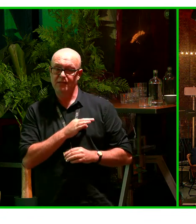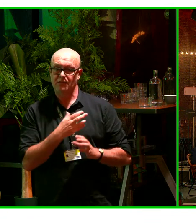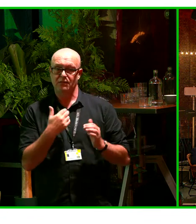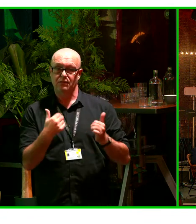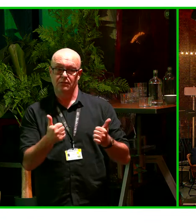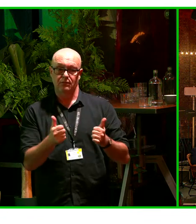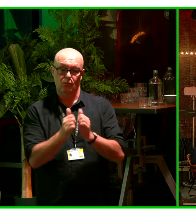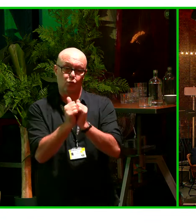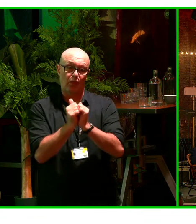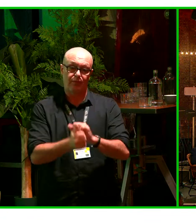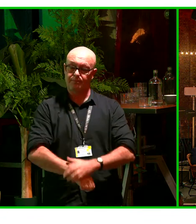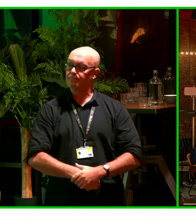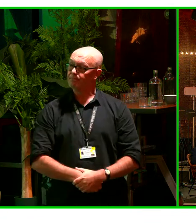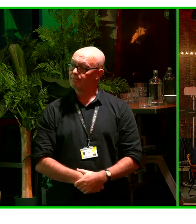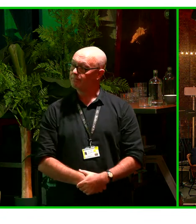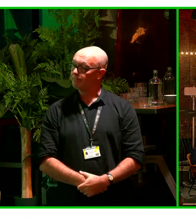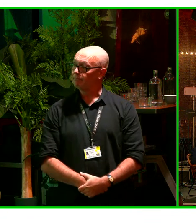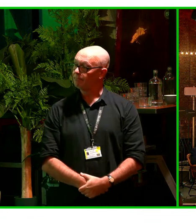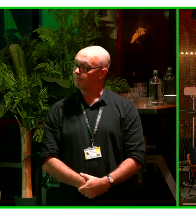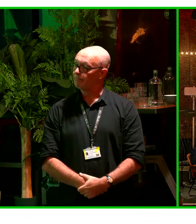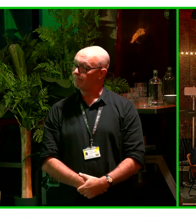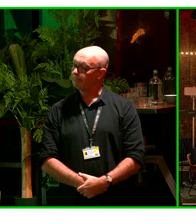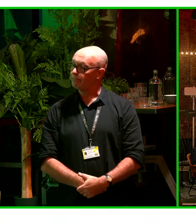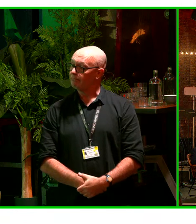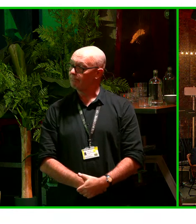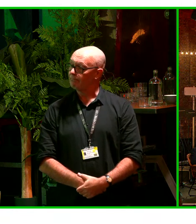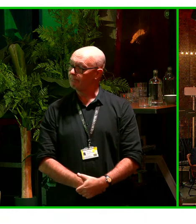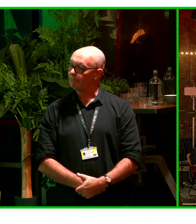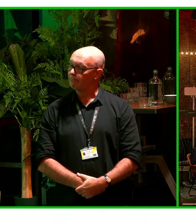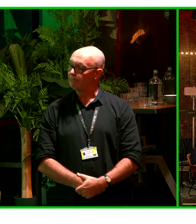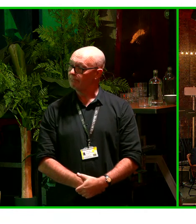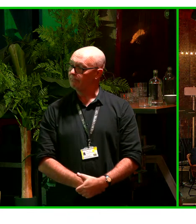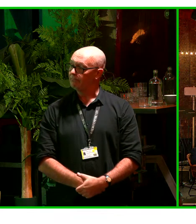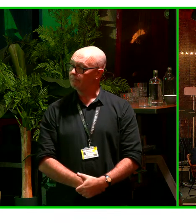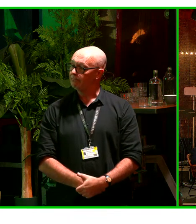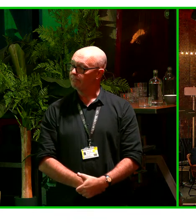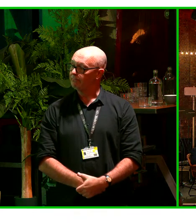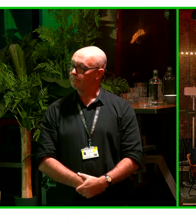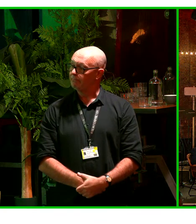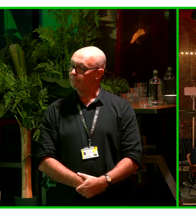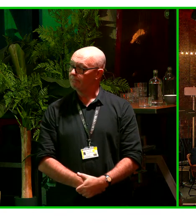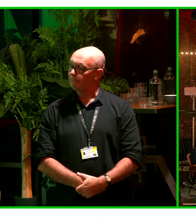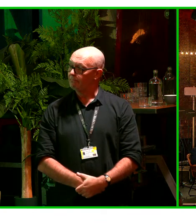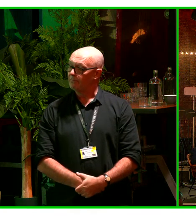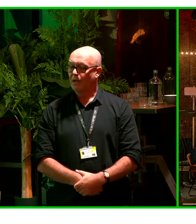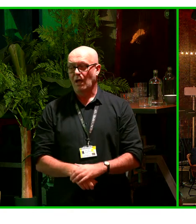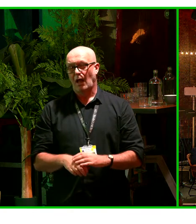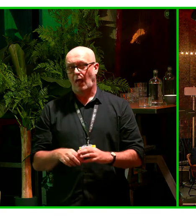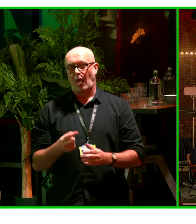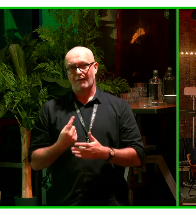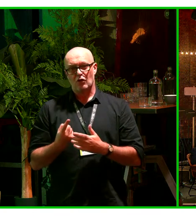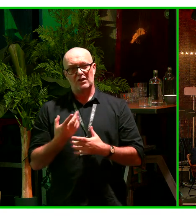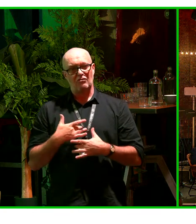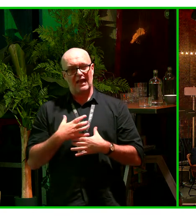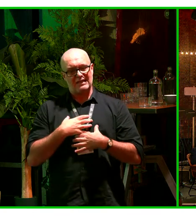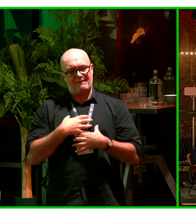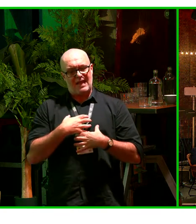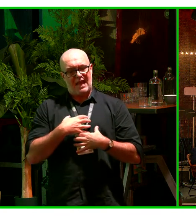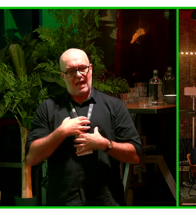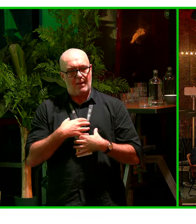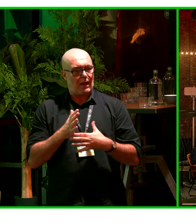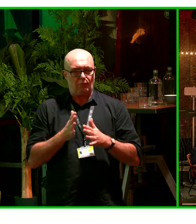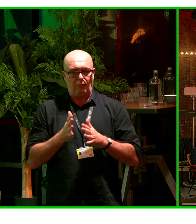for that. Alex? For us, really, it's the fear of the new that we've got to get over. There are many new technologies out